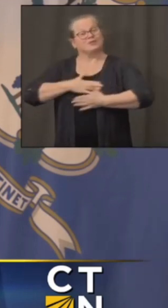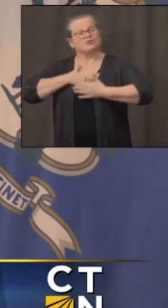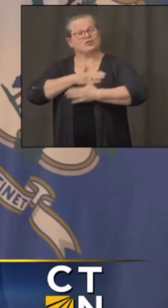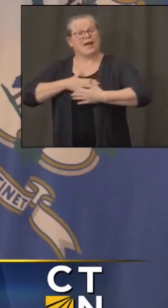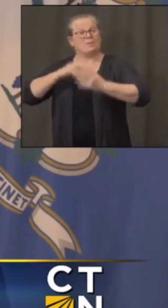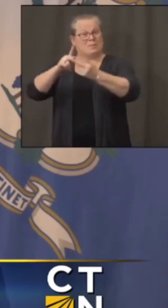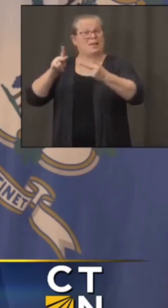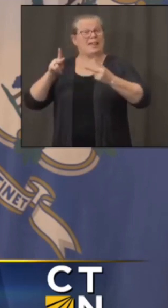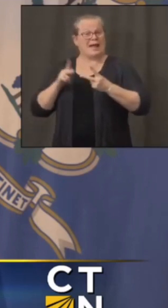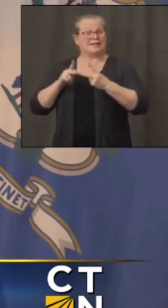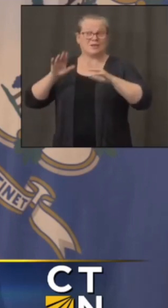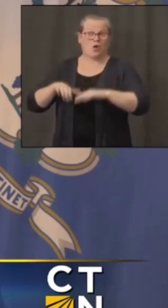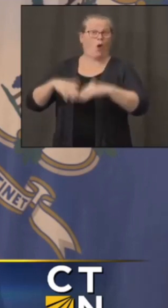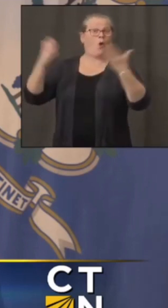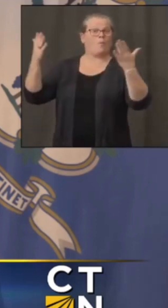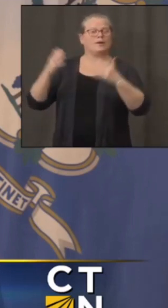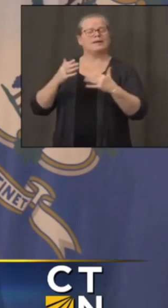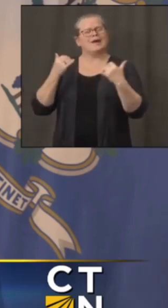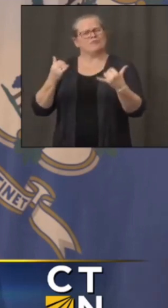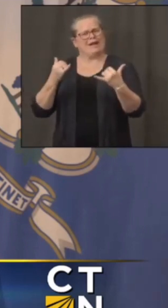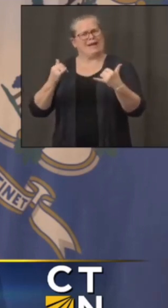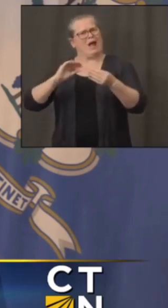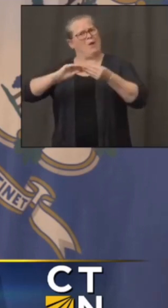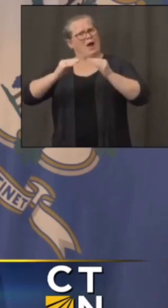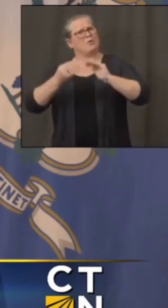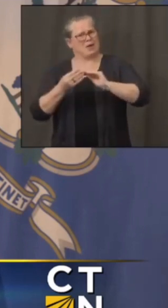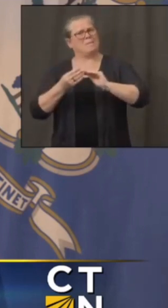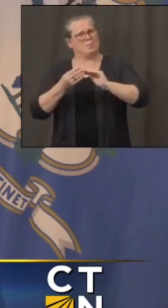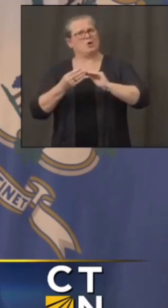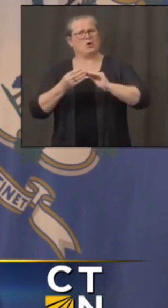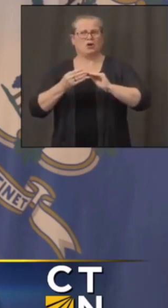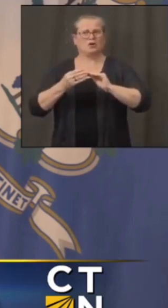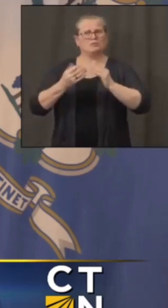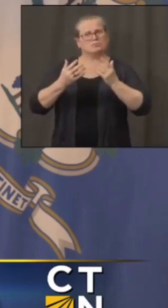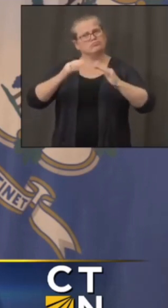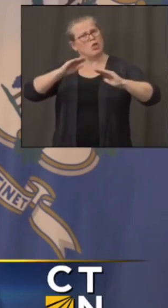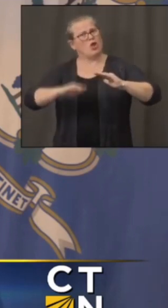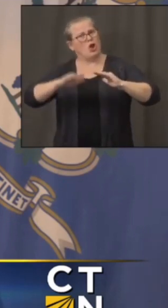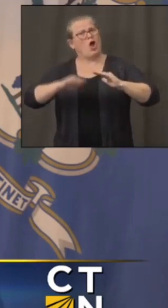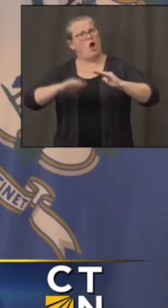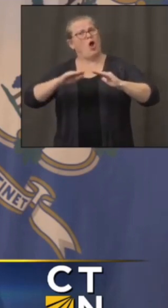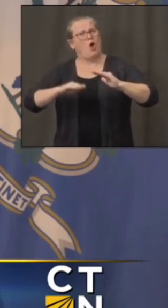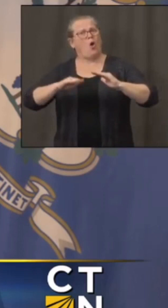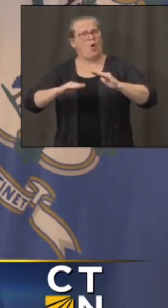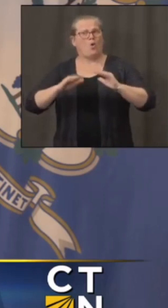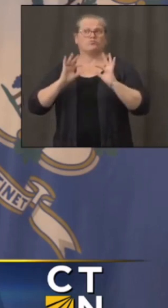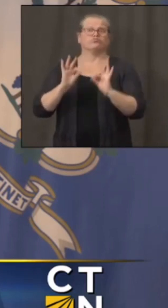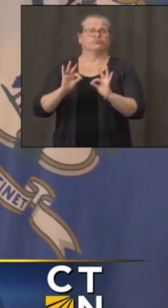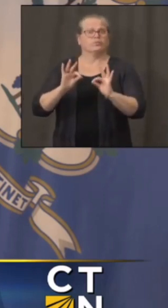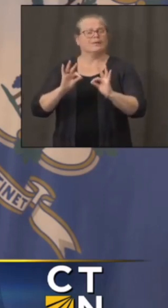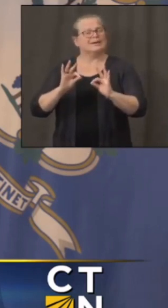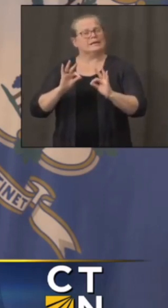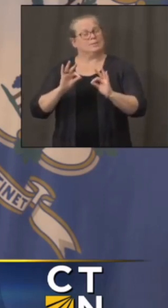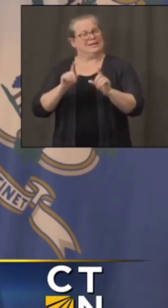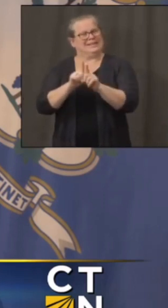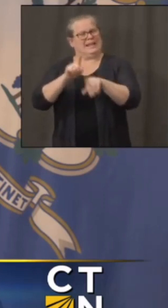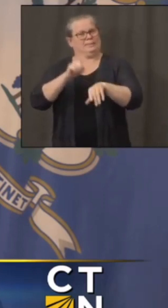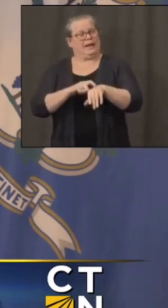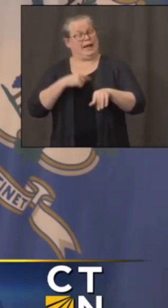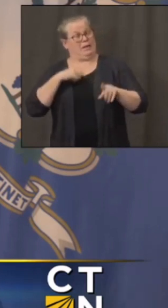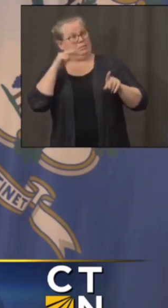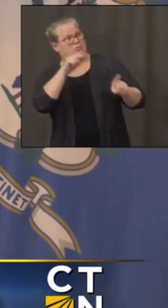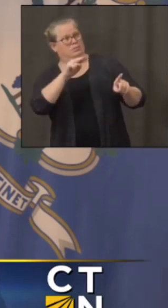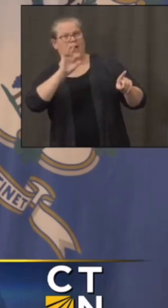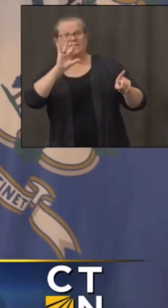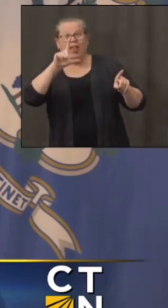low, I'm highly conscious of how fast things changed in places like Florida and Arizona last month. So I'm going to err on the